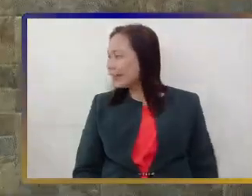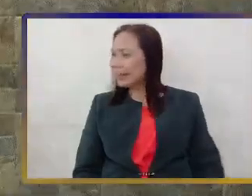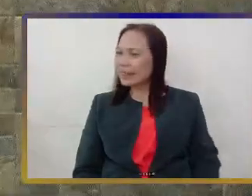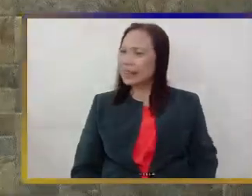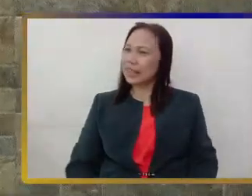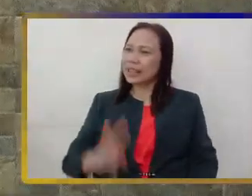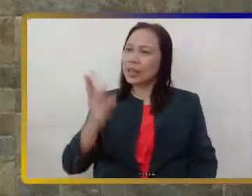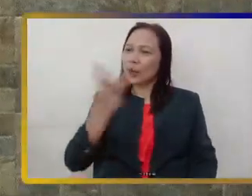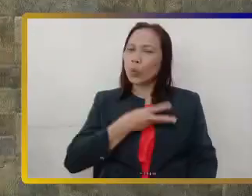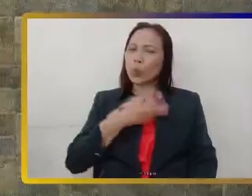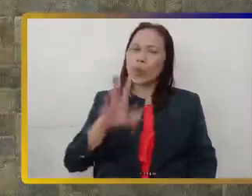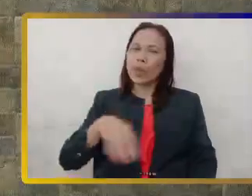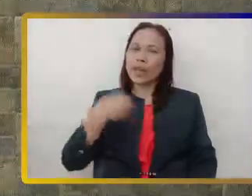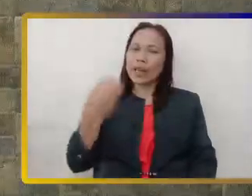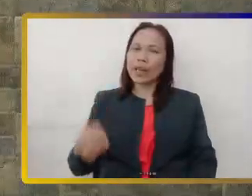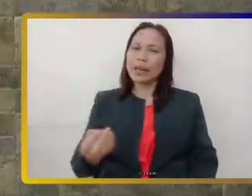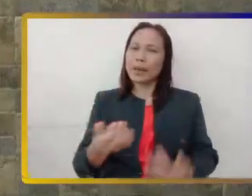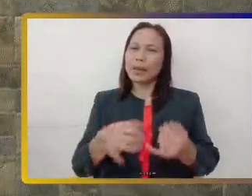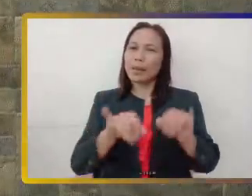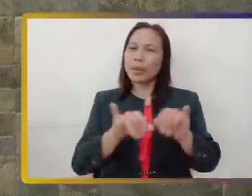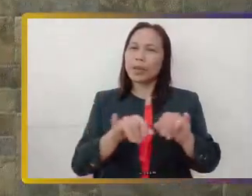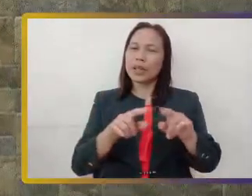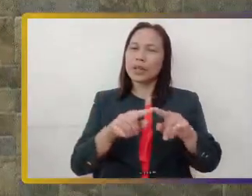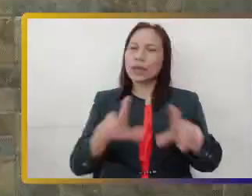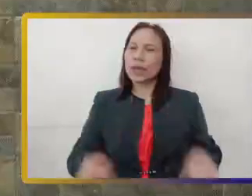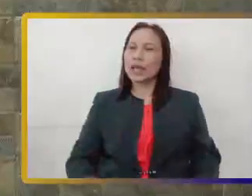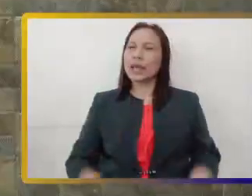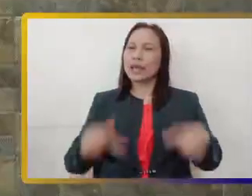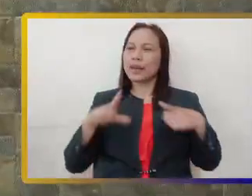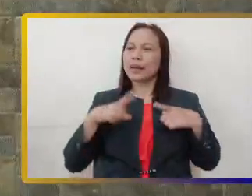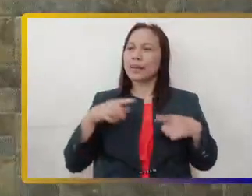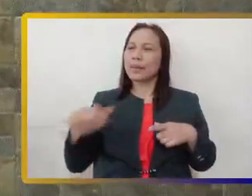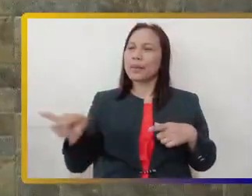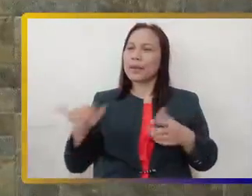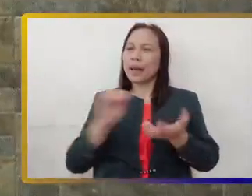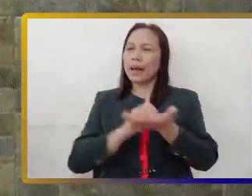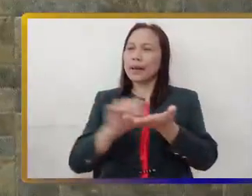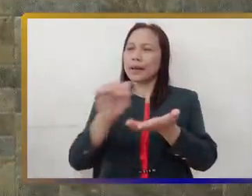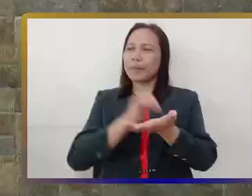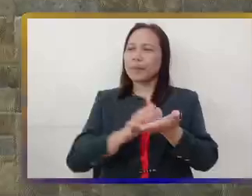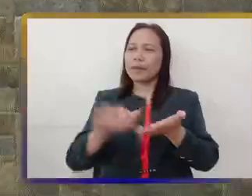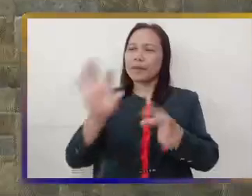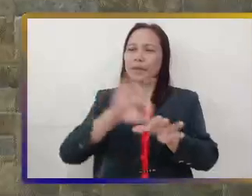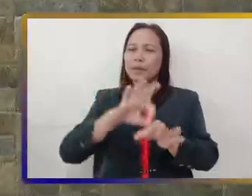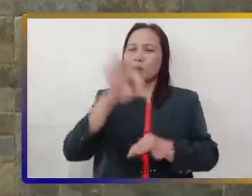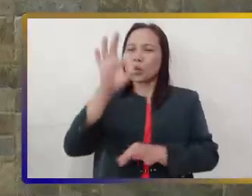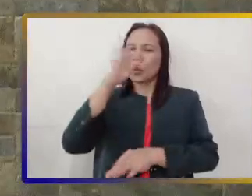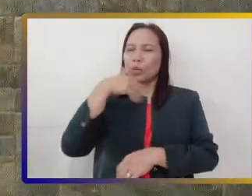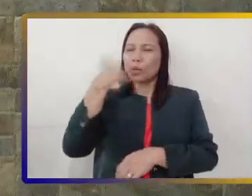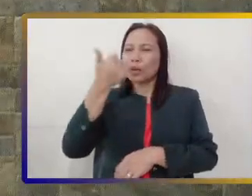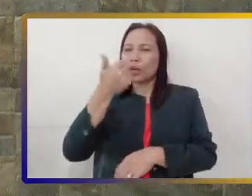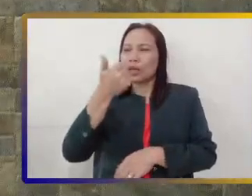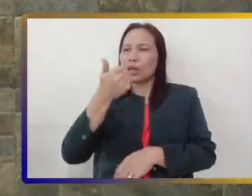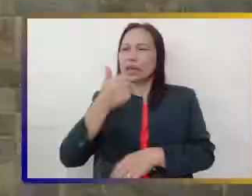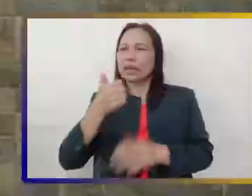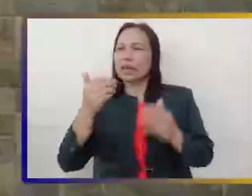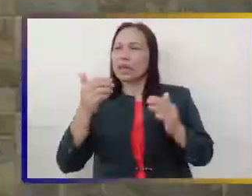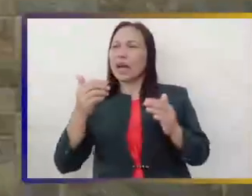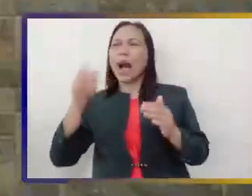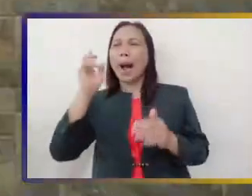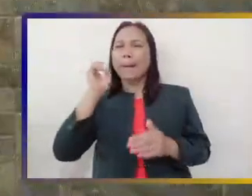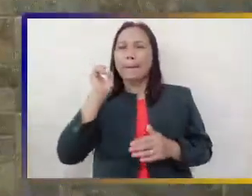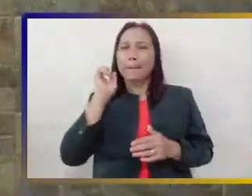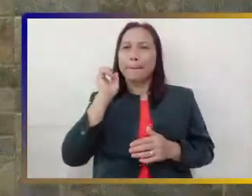we give importance to the life of the living secondly the practice of Soul Winning is much more to be